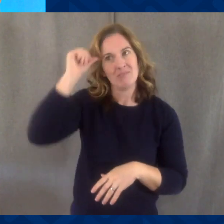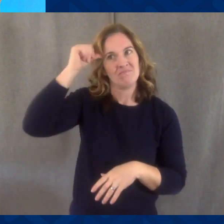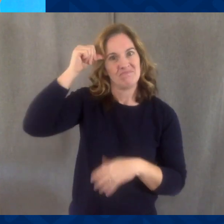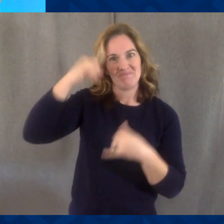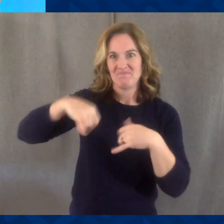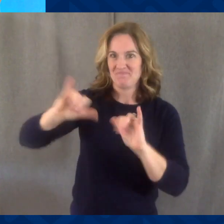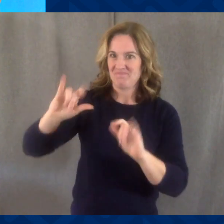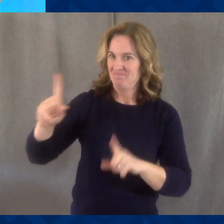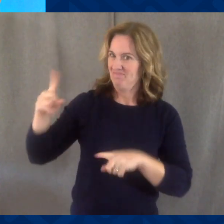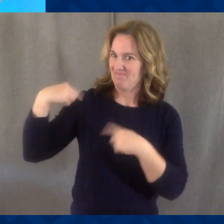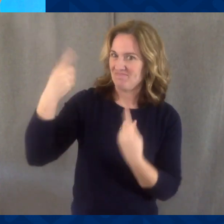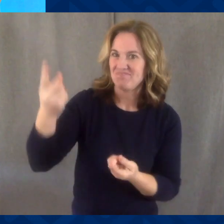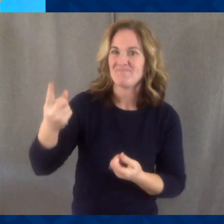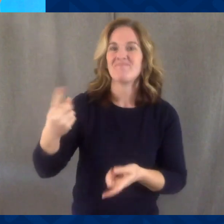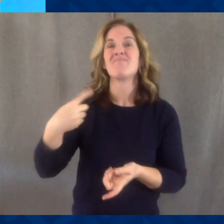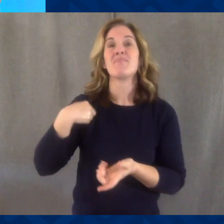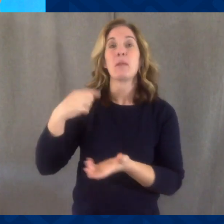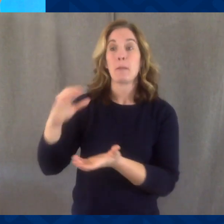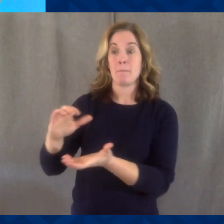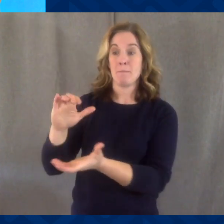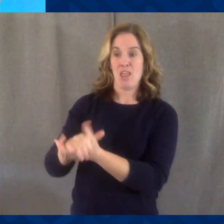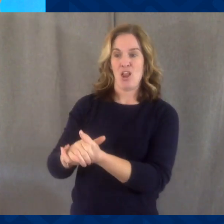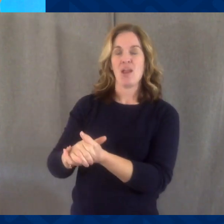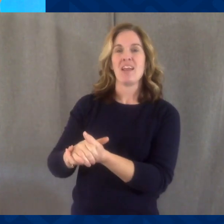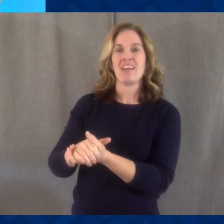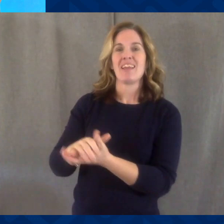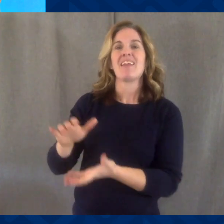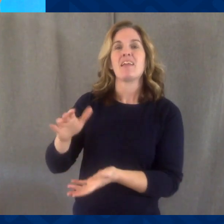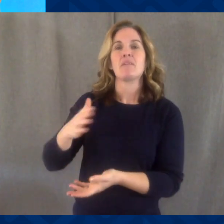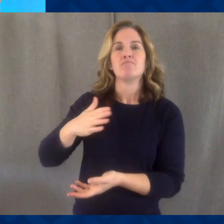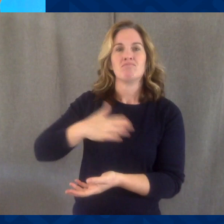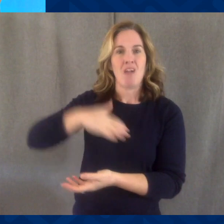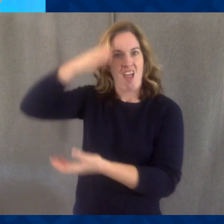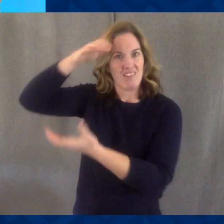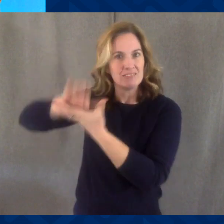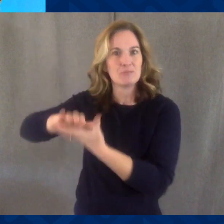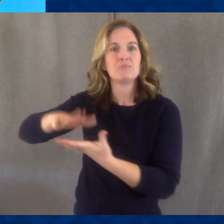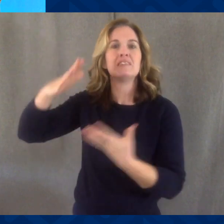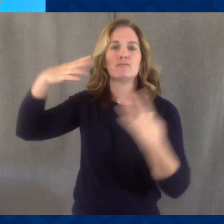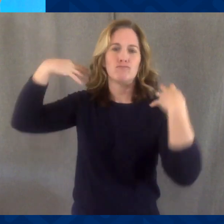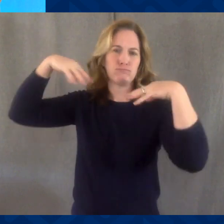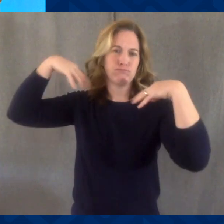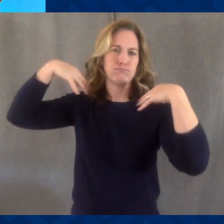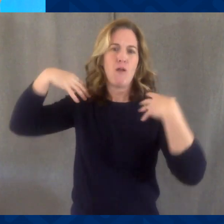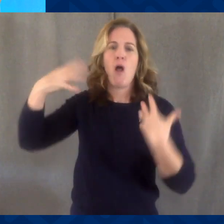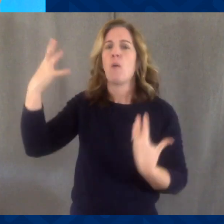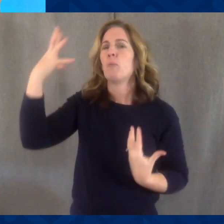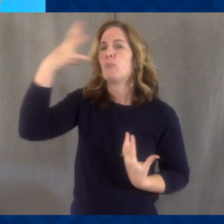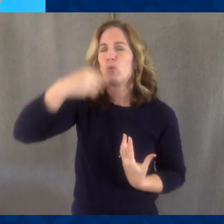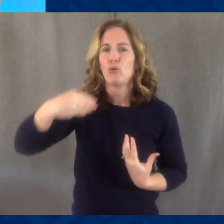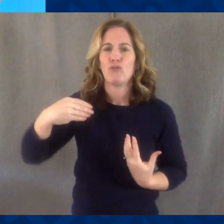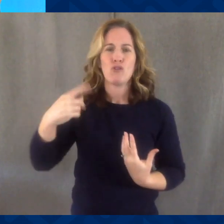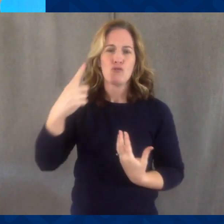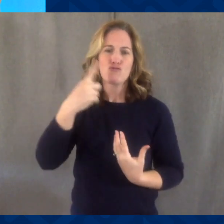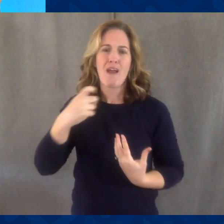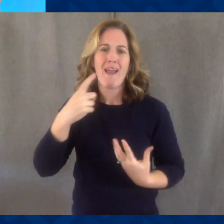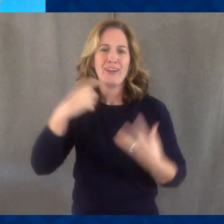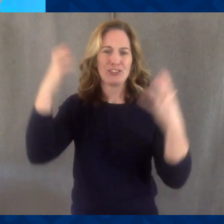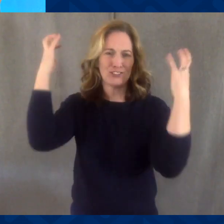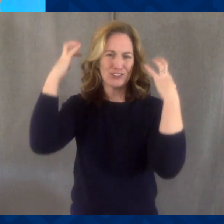I was married, Eric had long locks. He had beautiful, long, curly red hair. Yes. And I still remember when